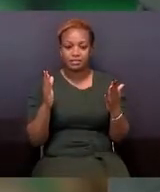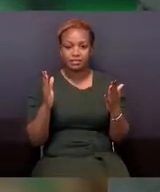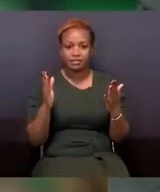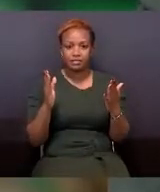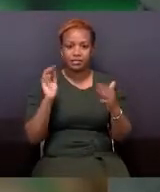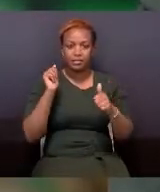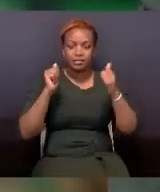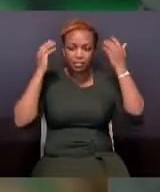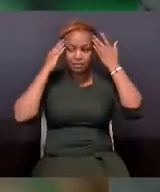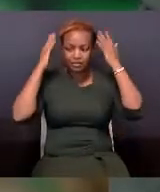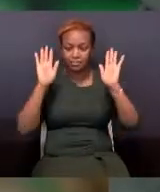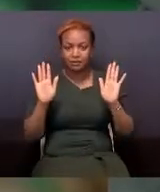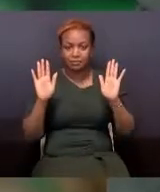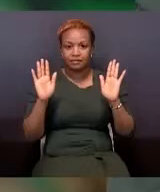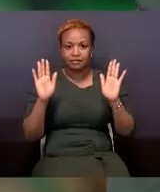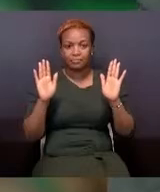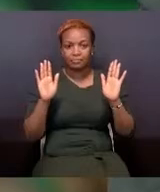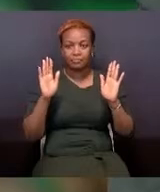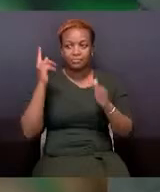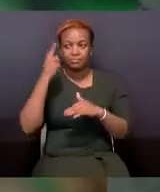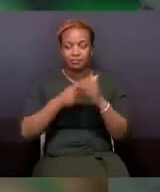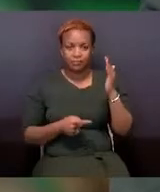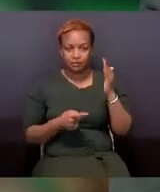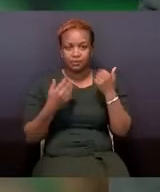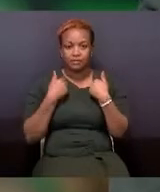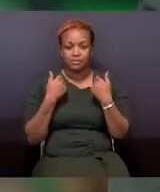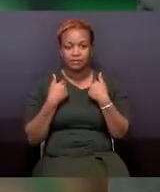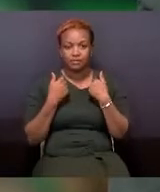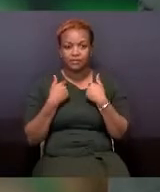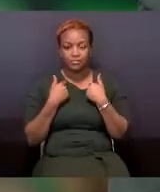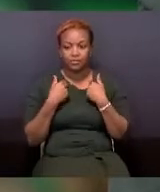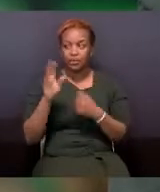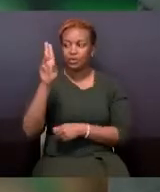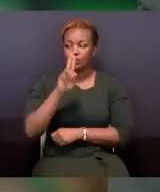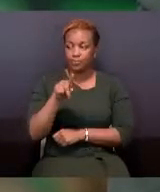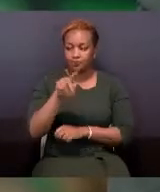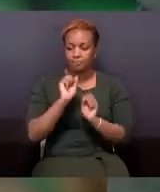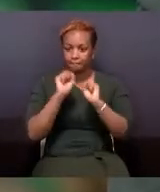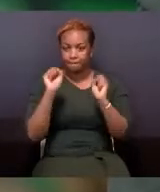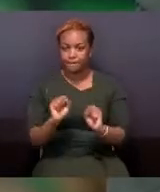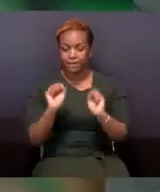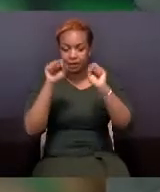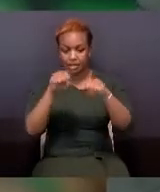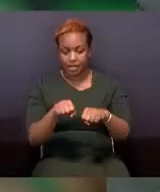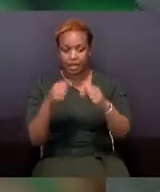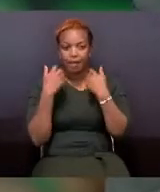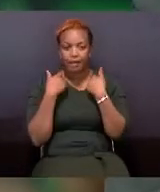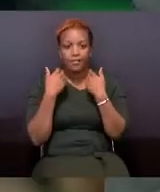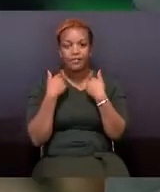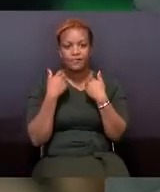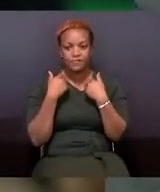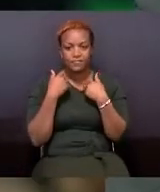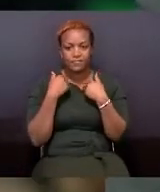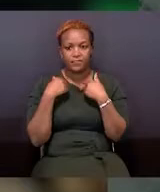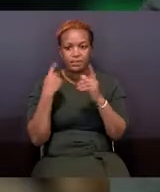And they don't own an office. They have just created a system. Using that system, they are able to pull as many cars belonging